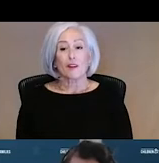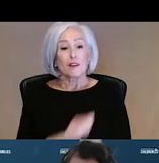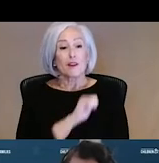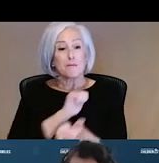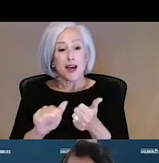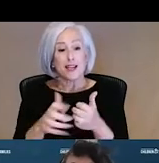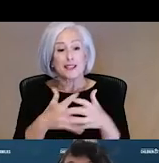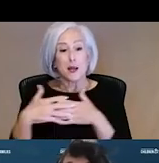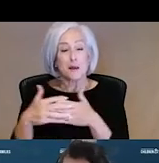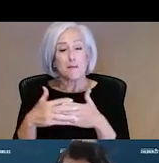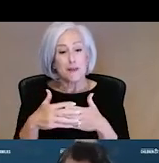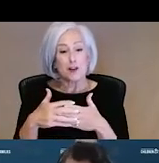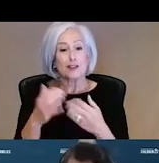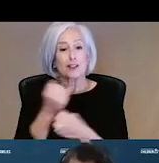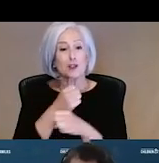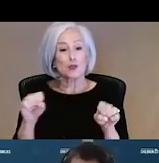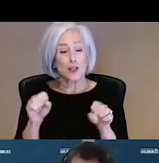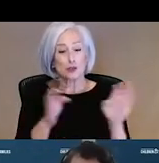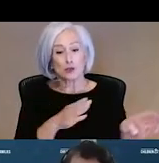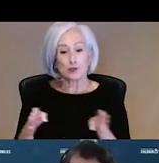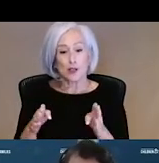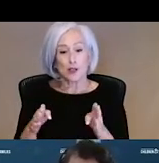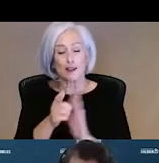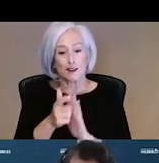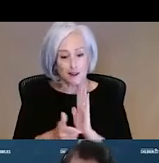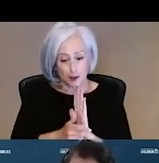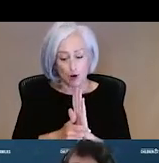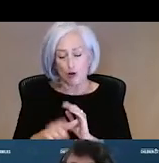Rescue Plan Act of 2021, the Family